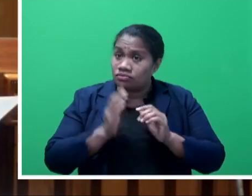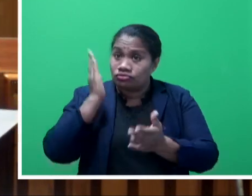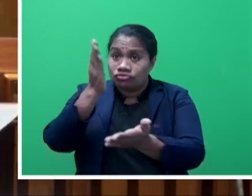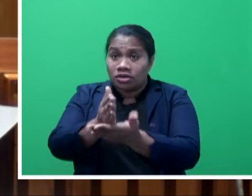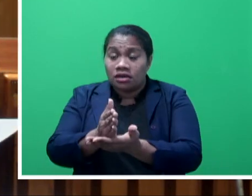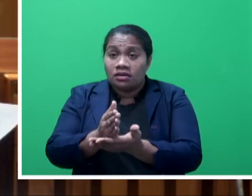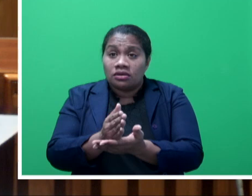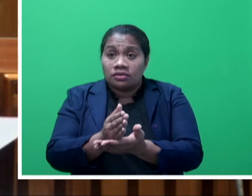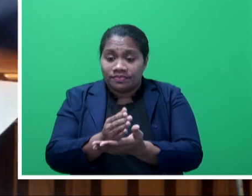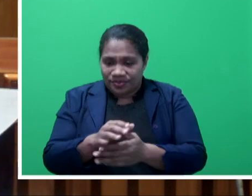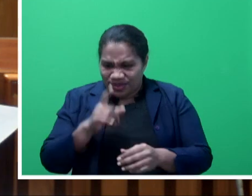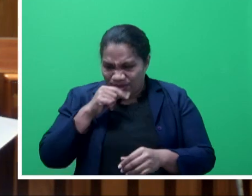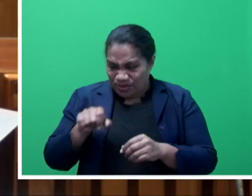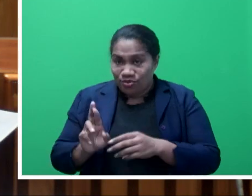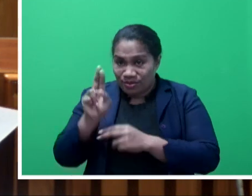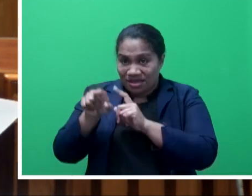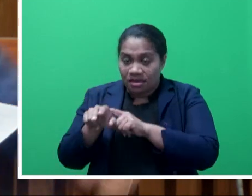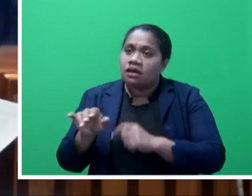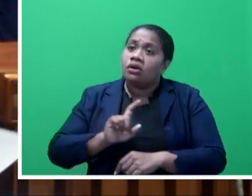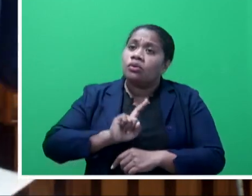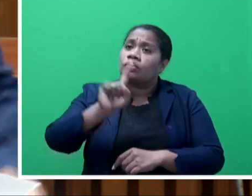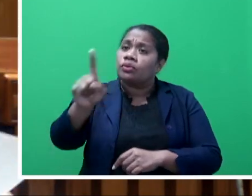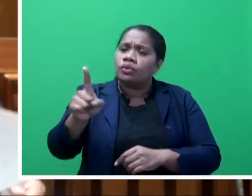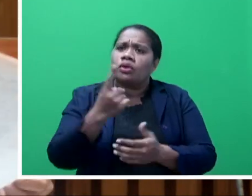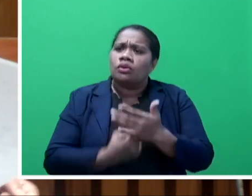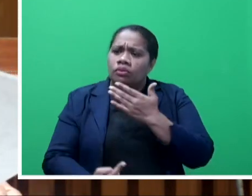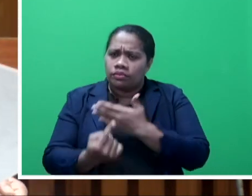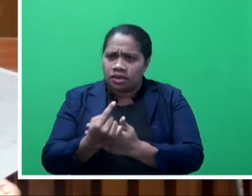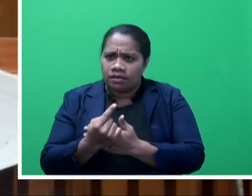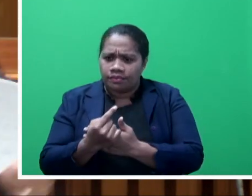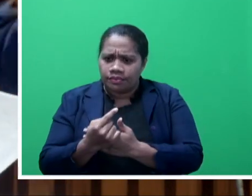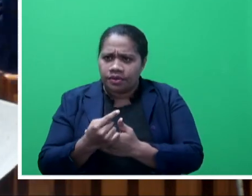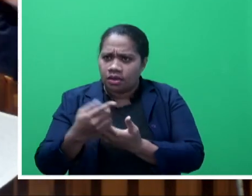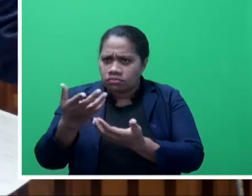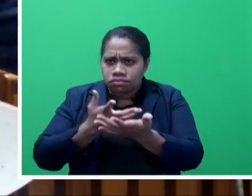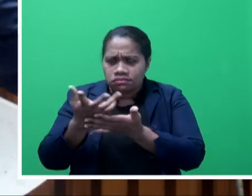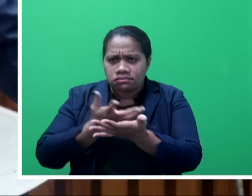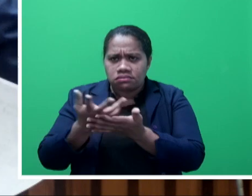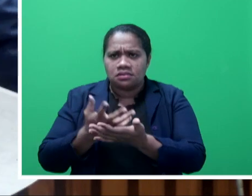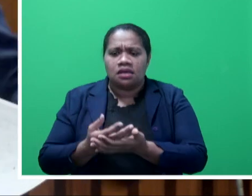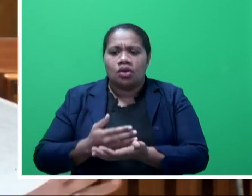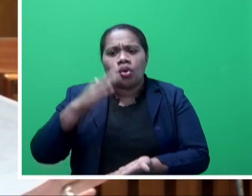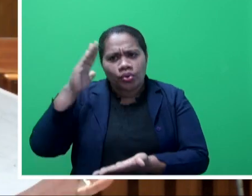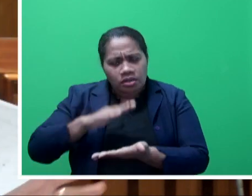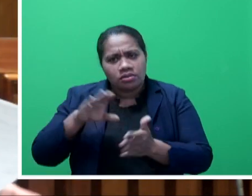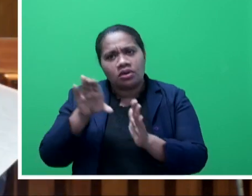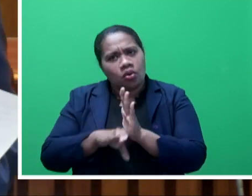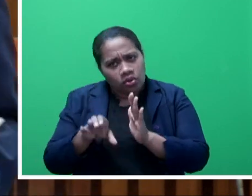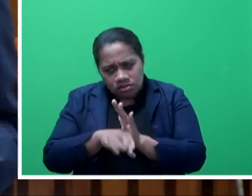able to get better insurance premiums, reducing our costs. Same thing with engineering and various other